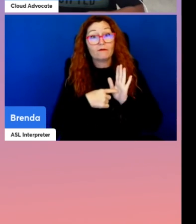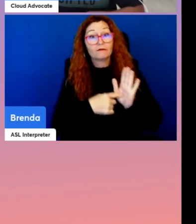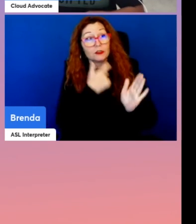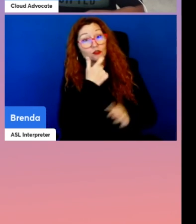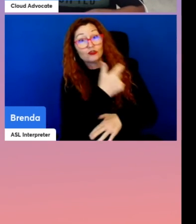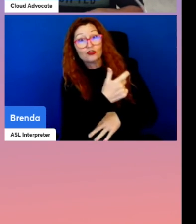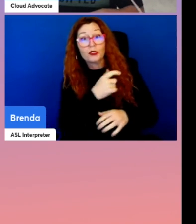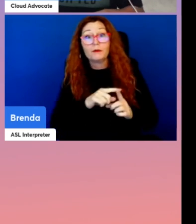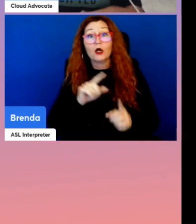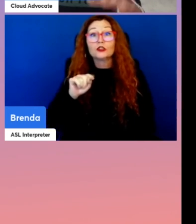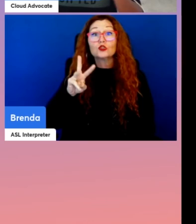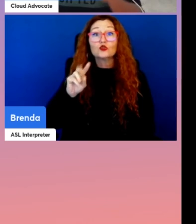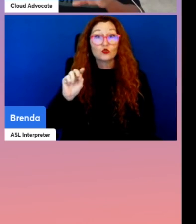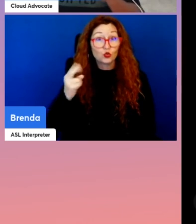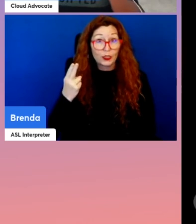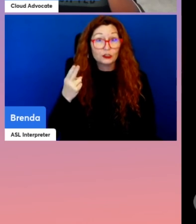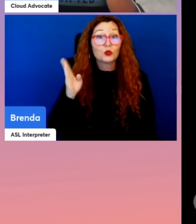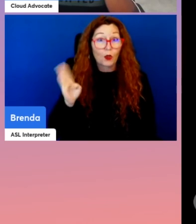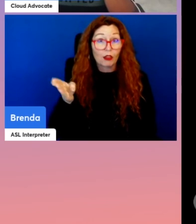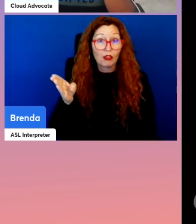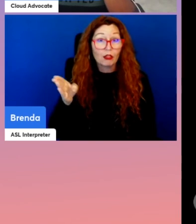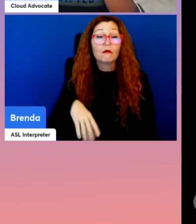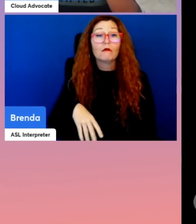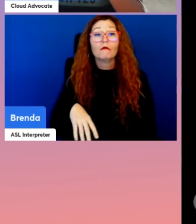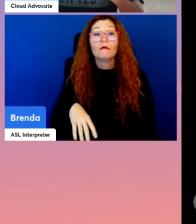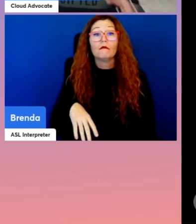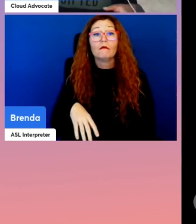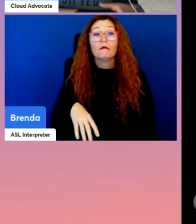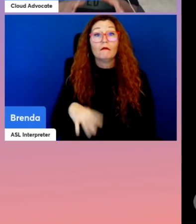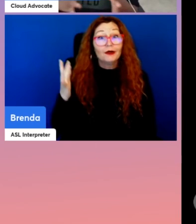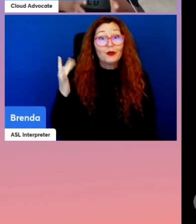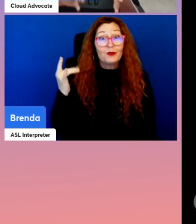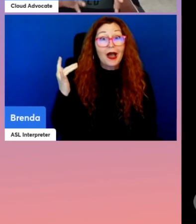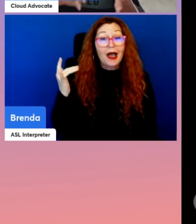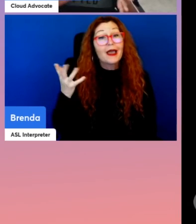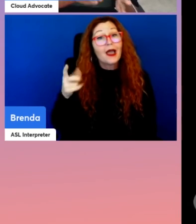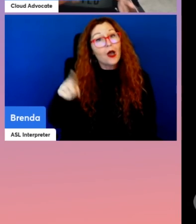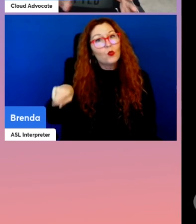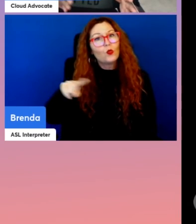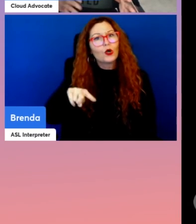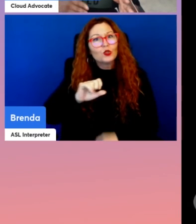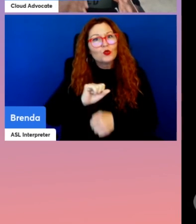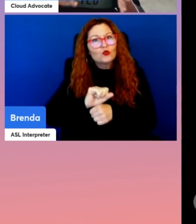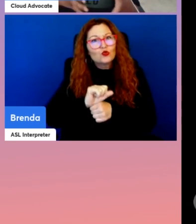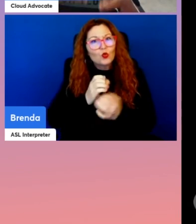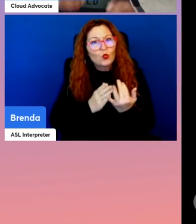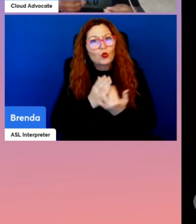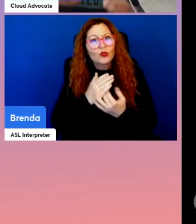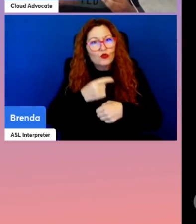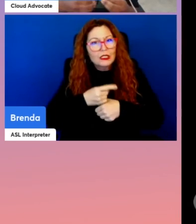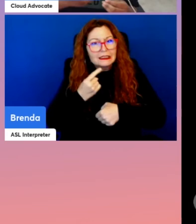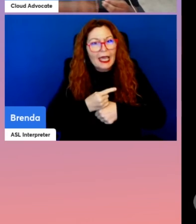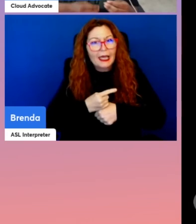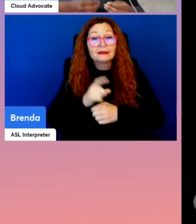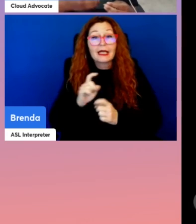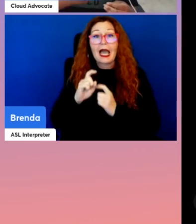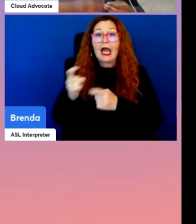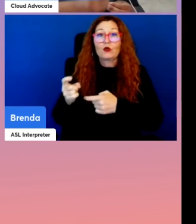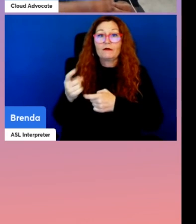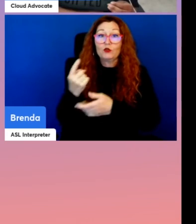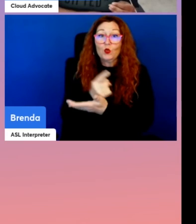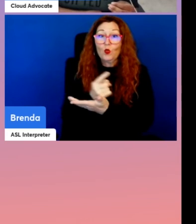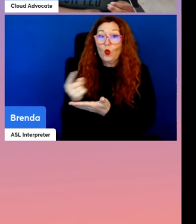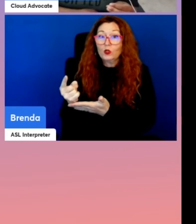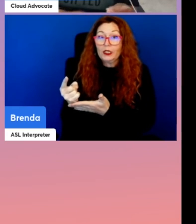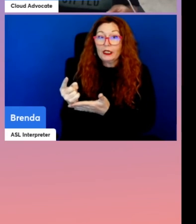element to this, because what will happen is I want you all to work through the days. I'll give you a week to work through the days on